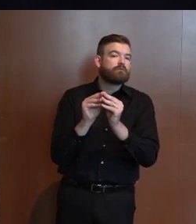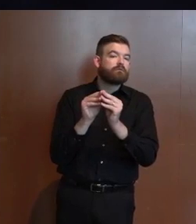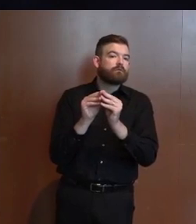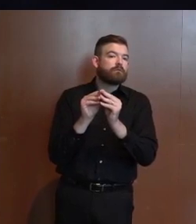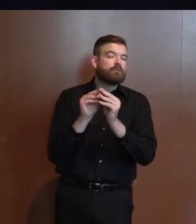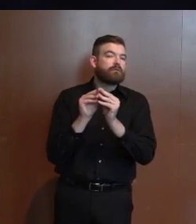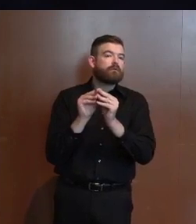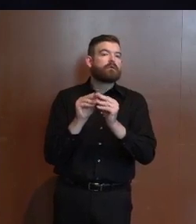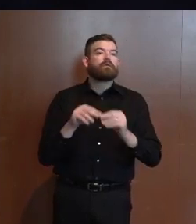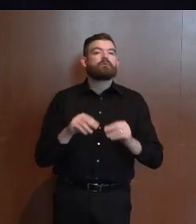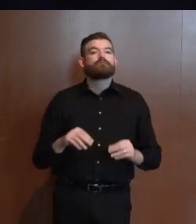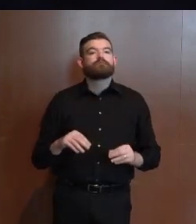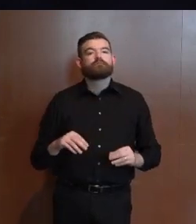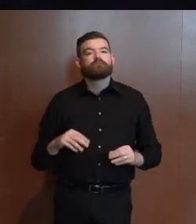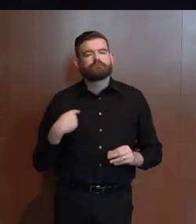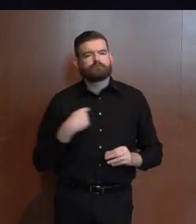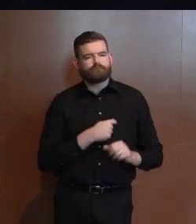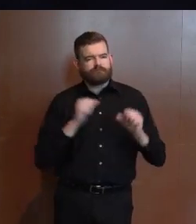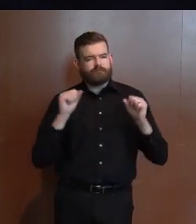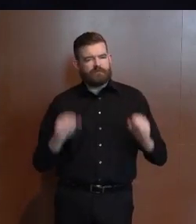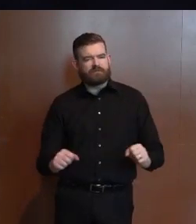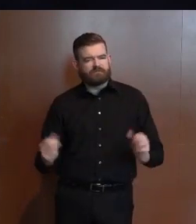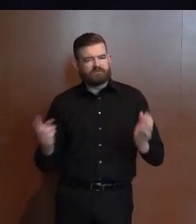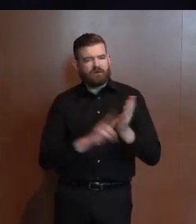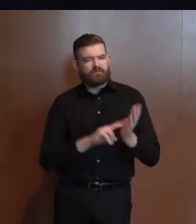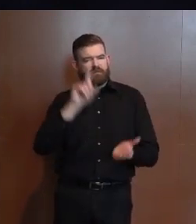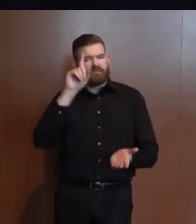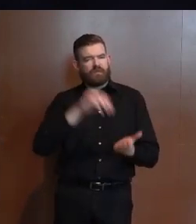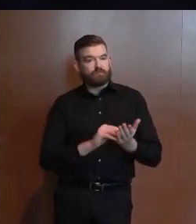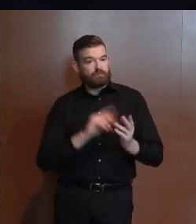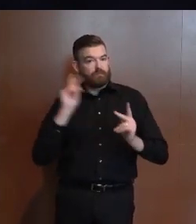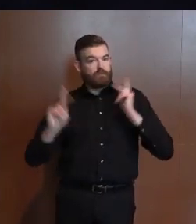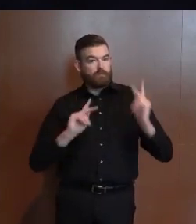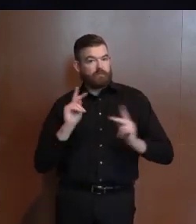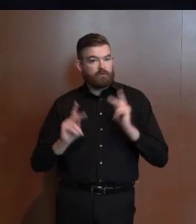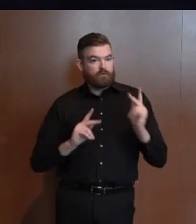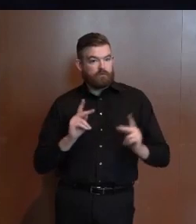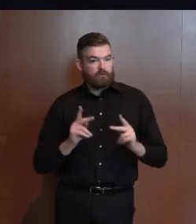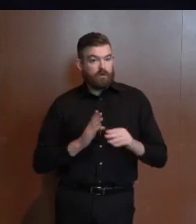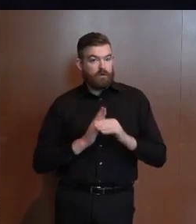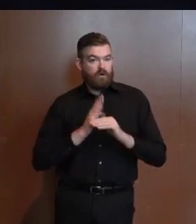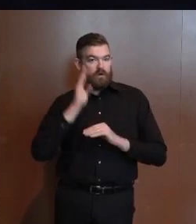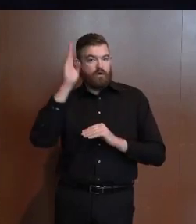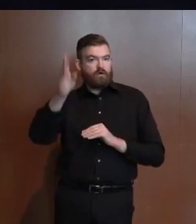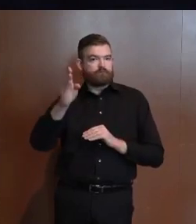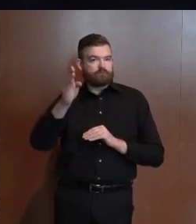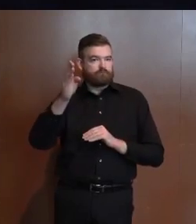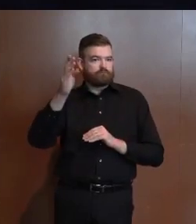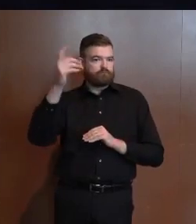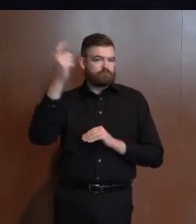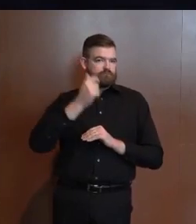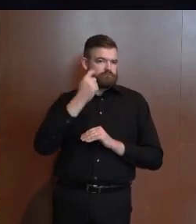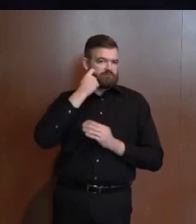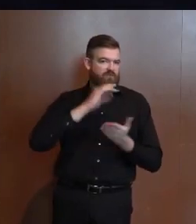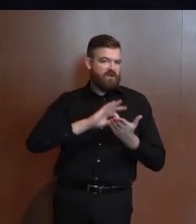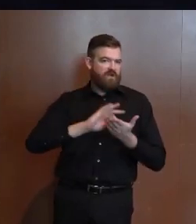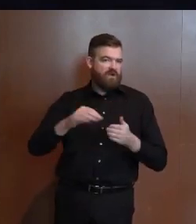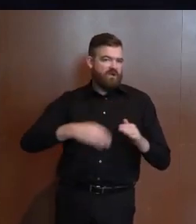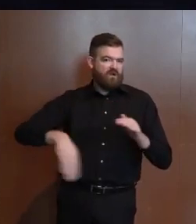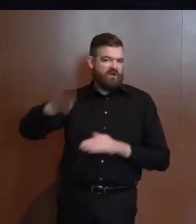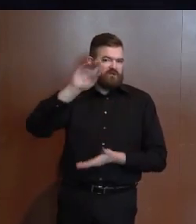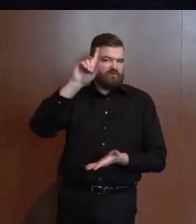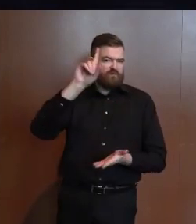on 1,000 providers. It is oversubscribed. The last count was far in excess of 1,000, so